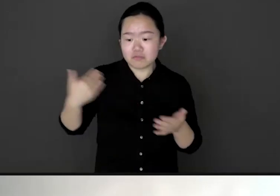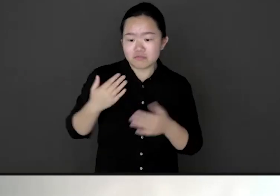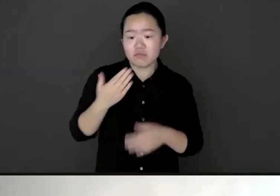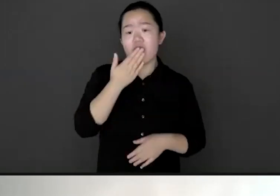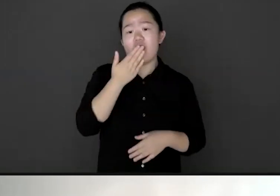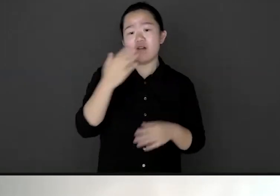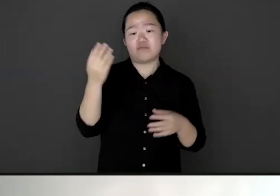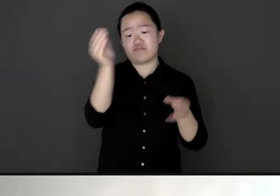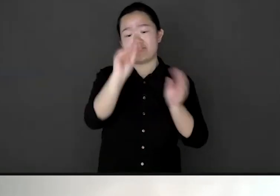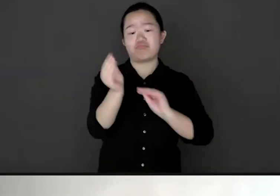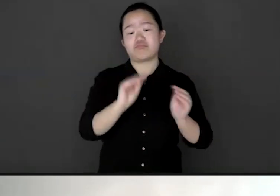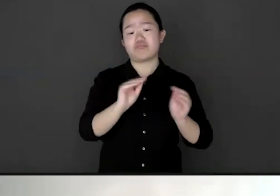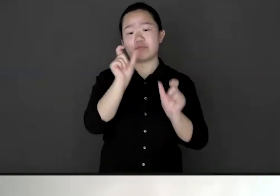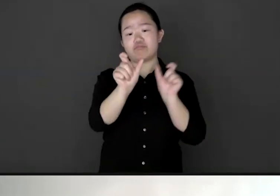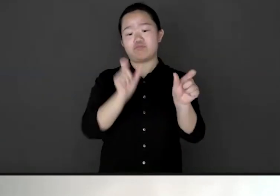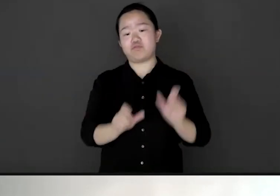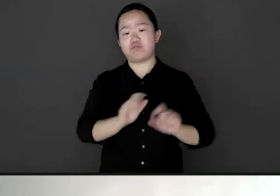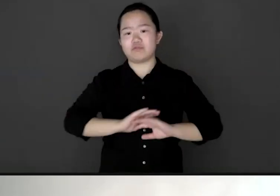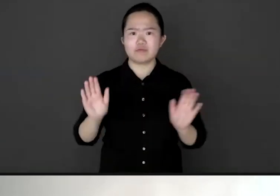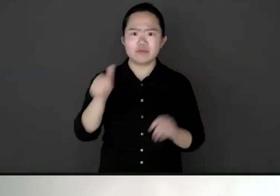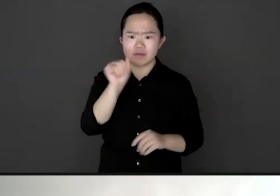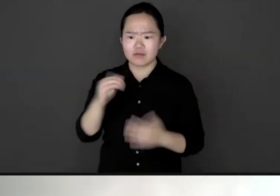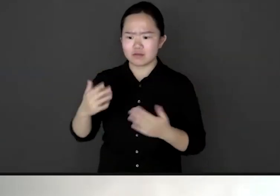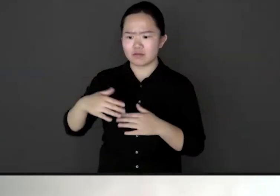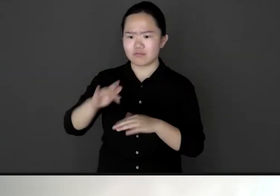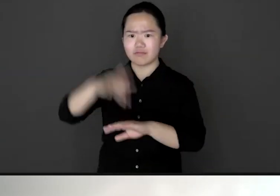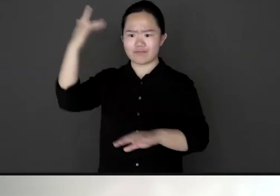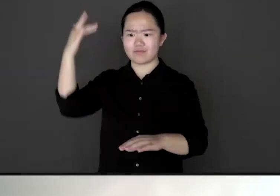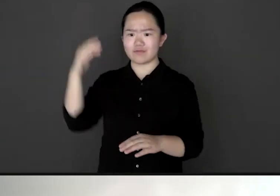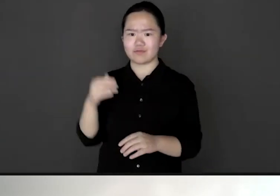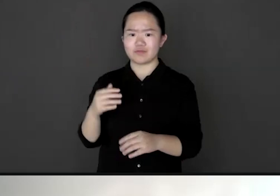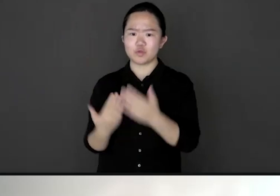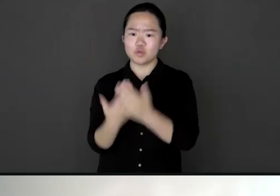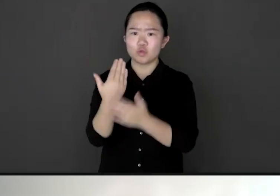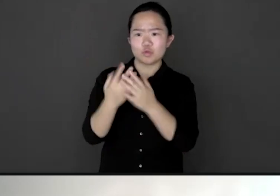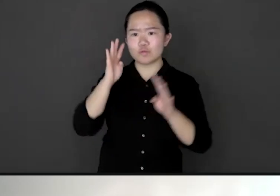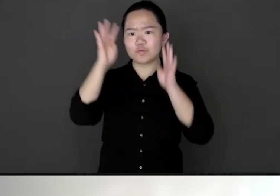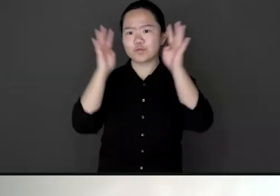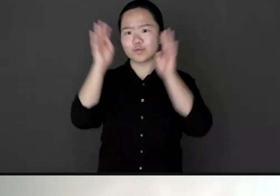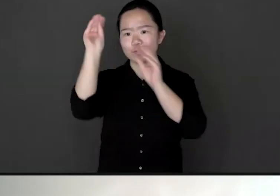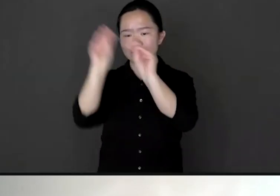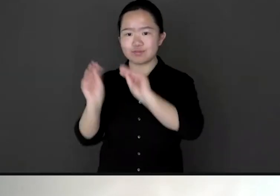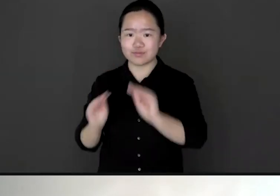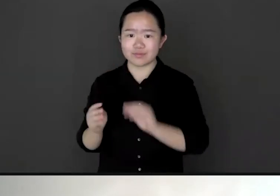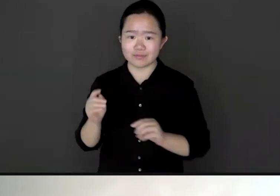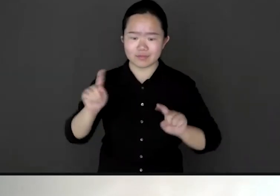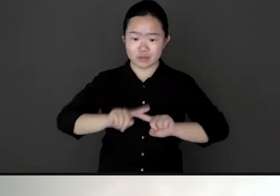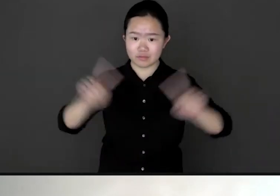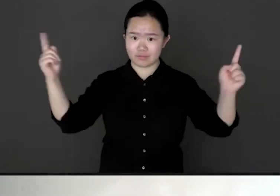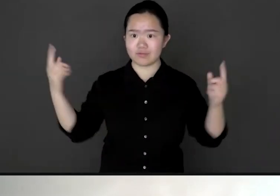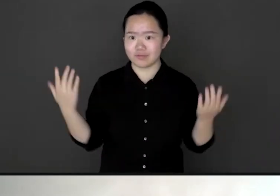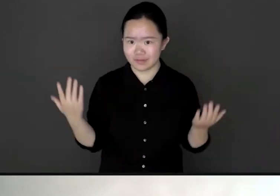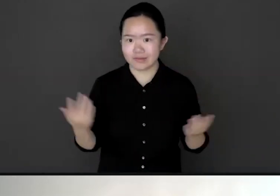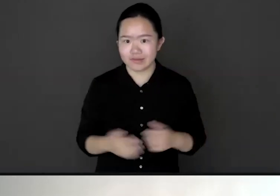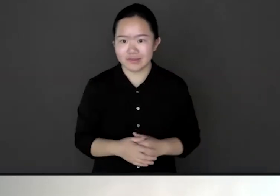came in. But look at automated alt text today, and then I'm envisaging a time when you're going to be able to kind